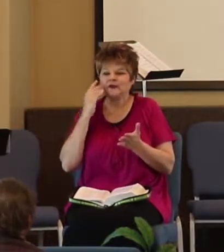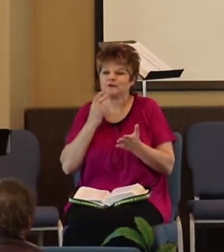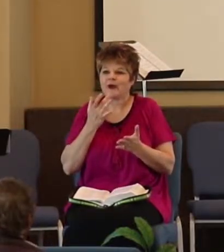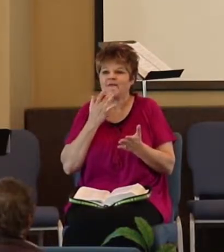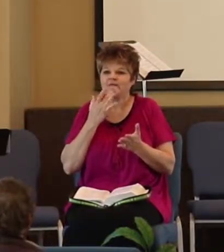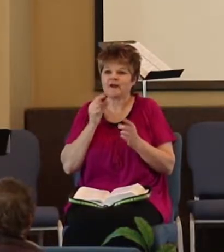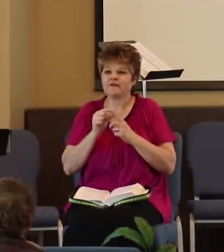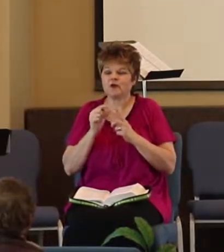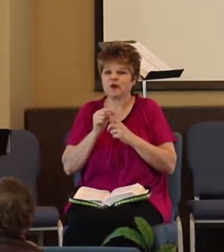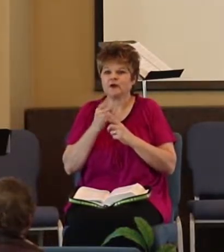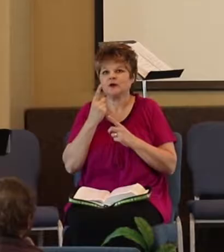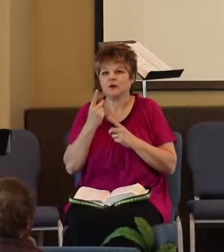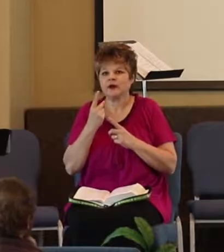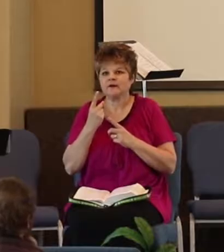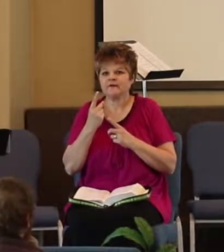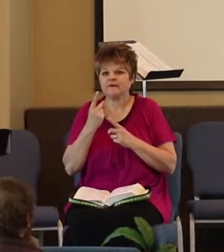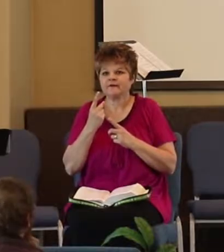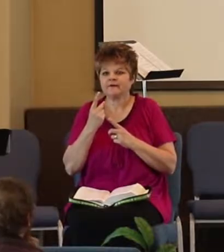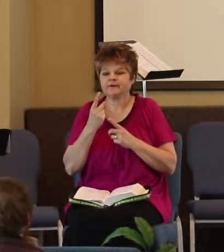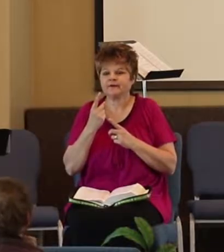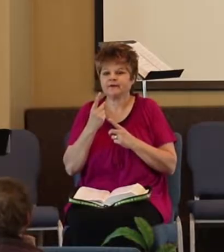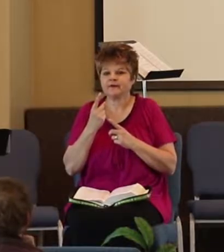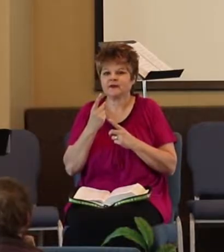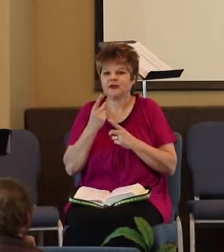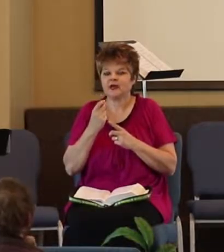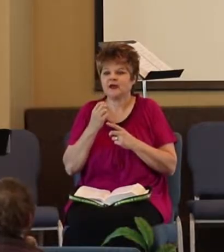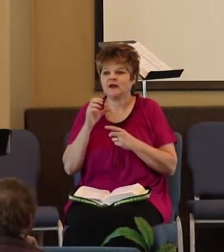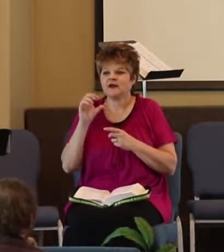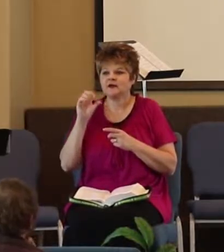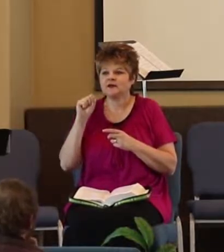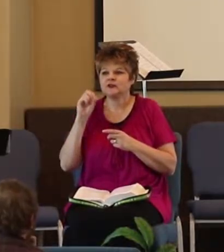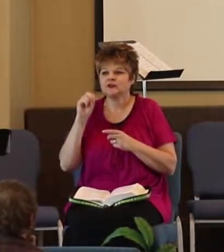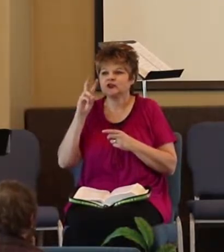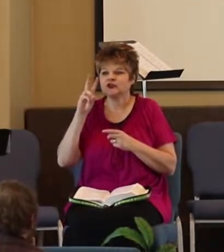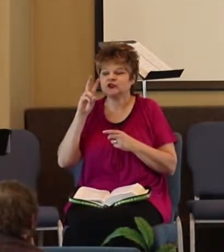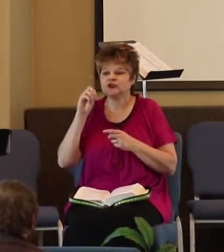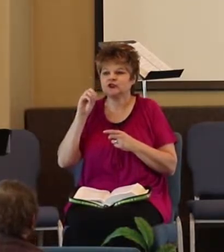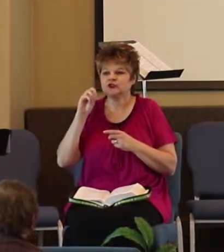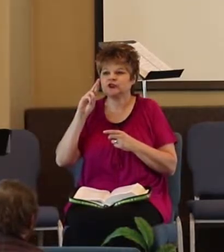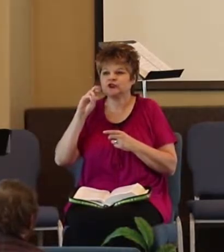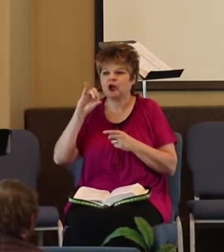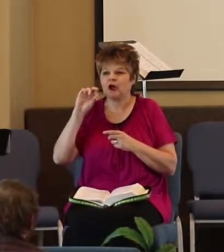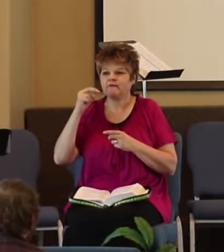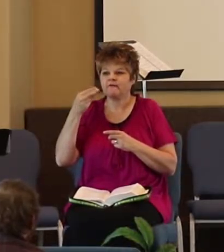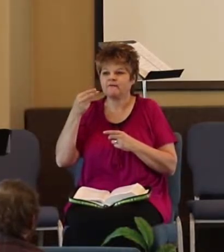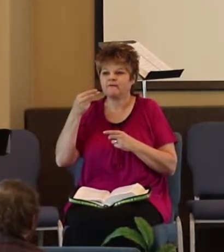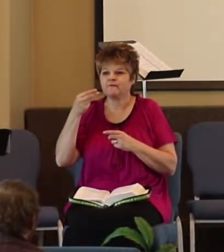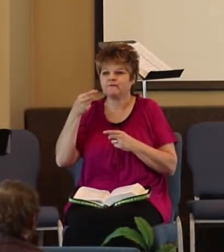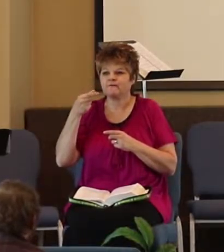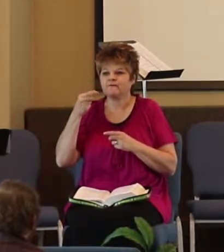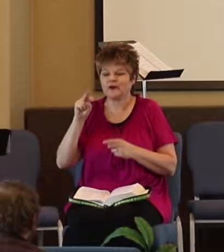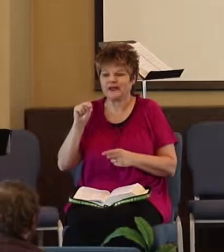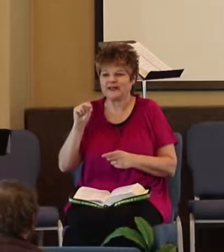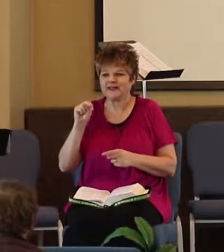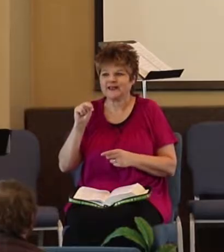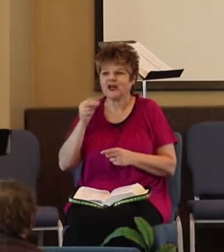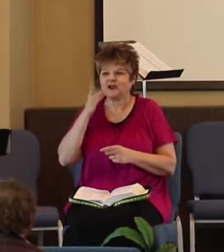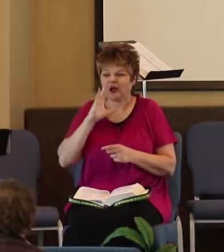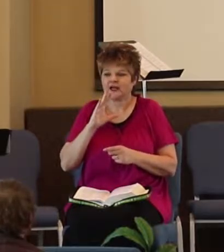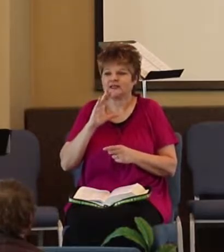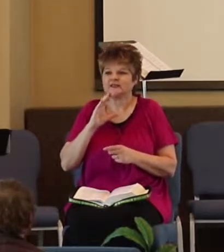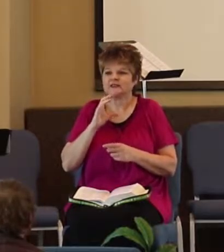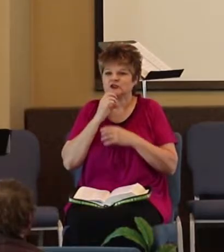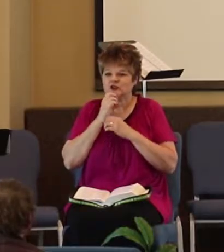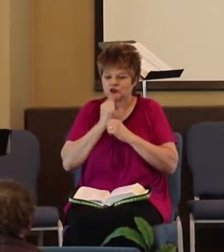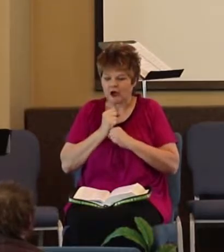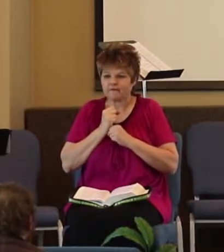favorite word, one of my favorite words. Idiot is one. Sovereign is the other. God is sovereignly in control